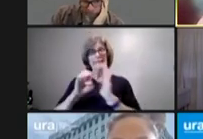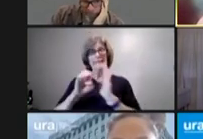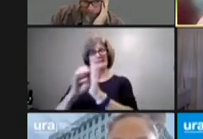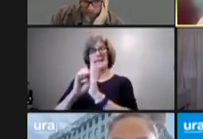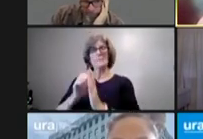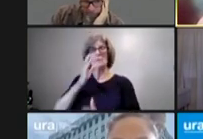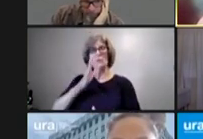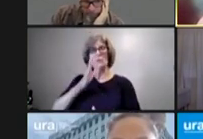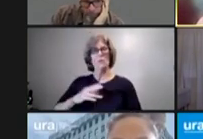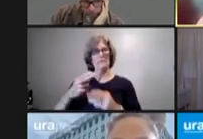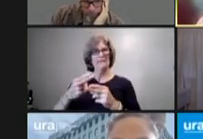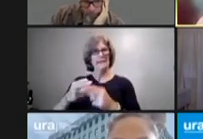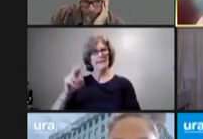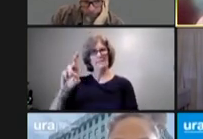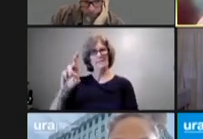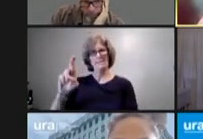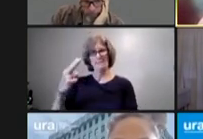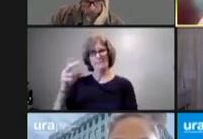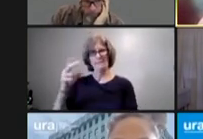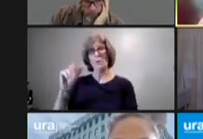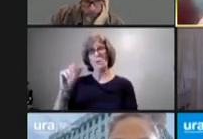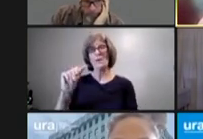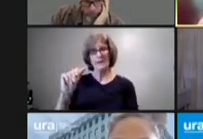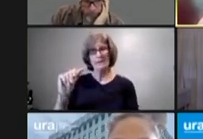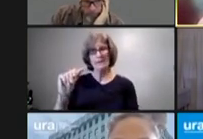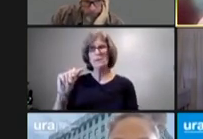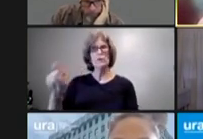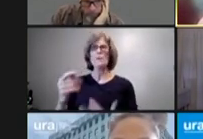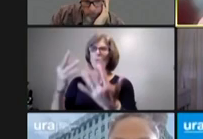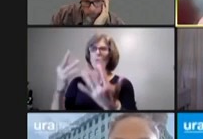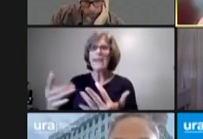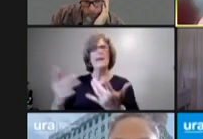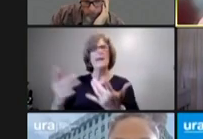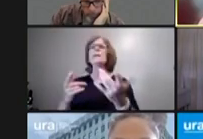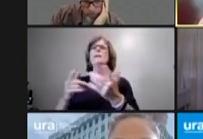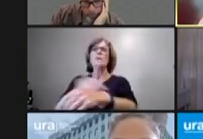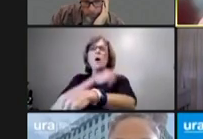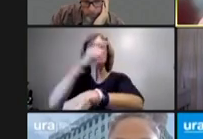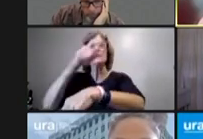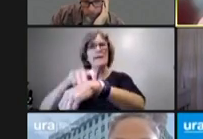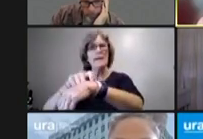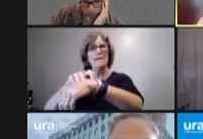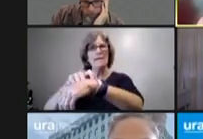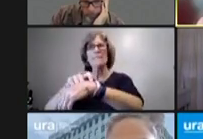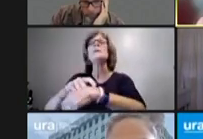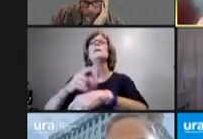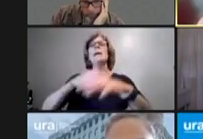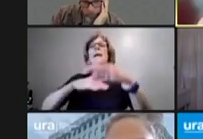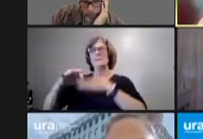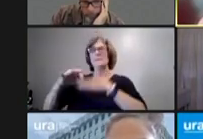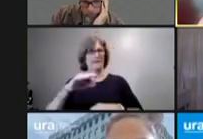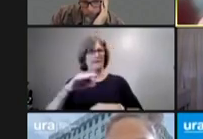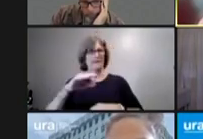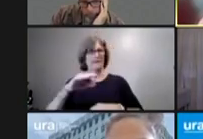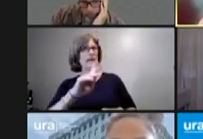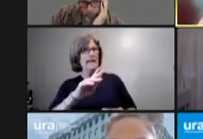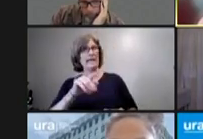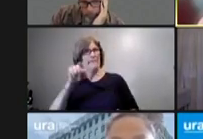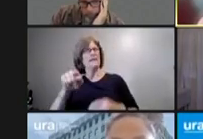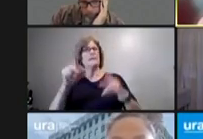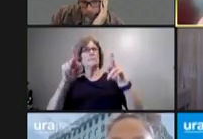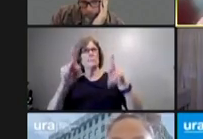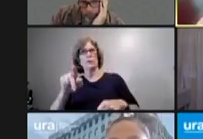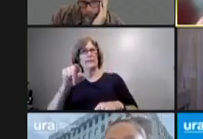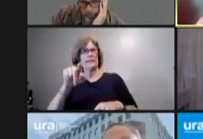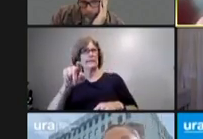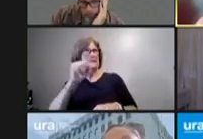put in that request and get that request met that's obligated under 504 to make individual modifications that are needed to